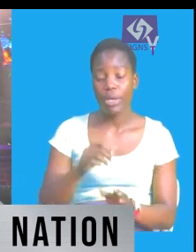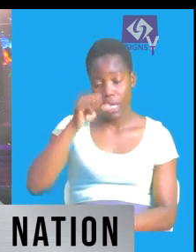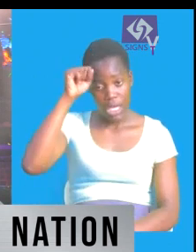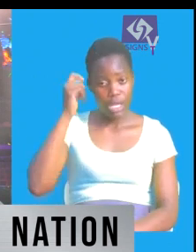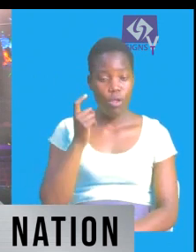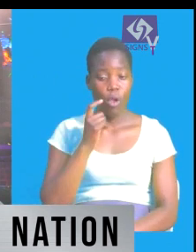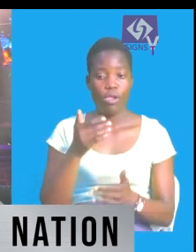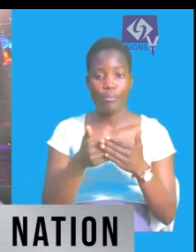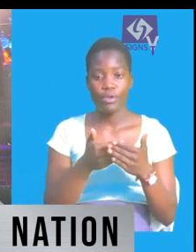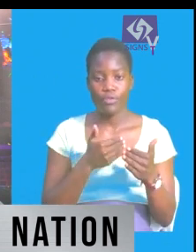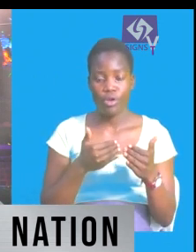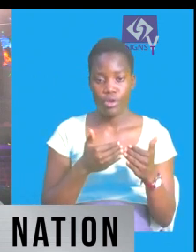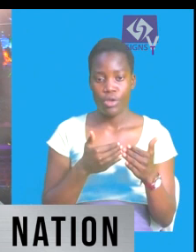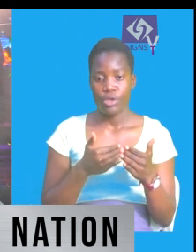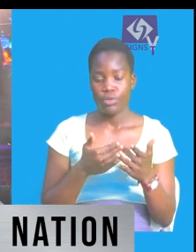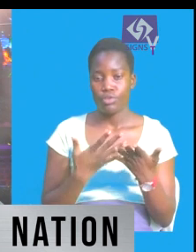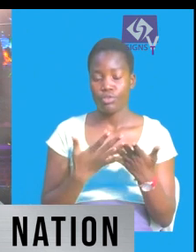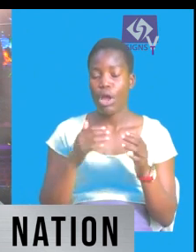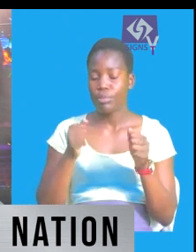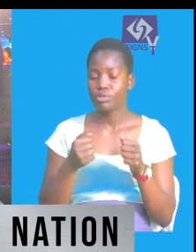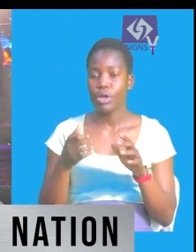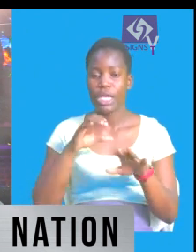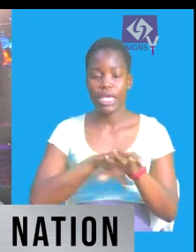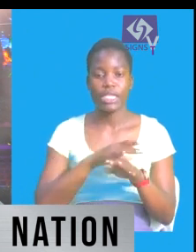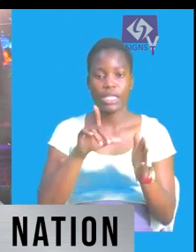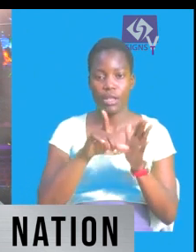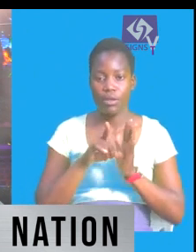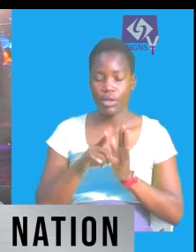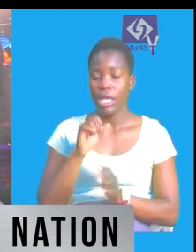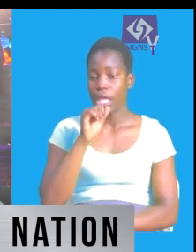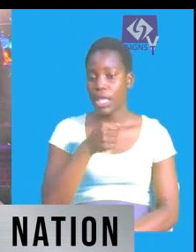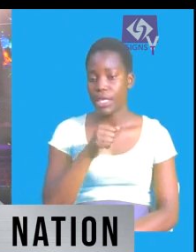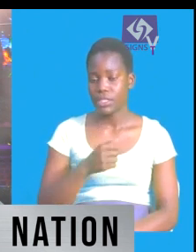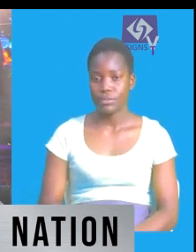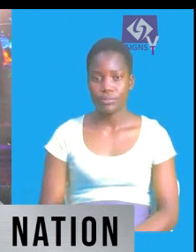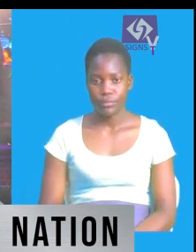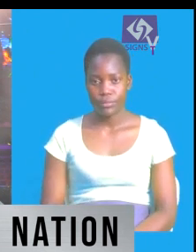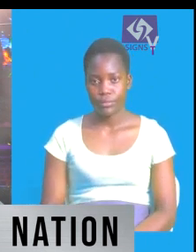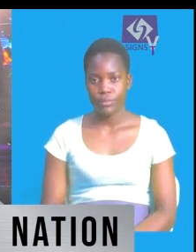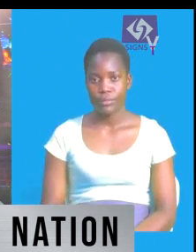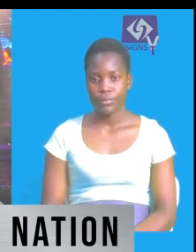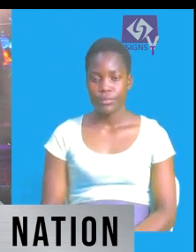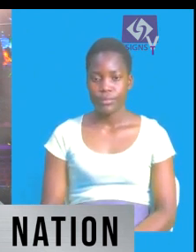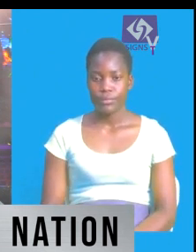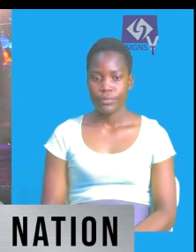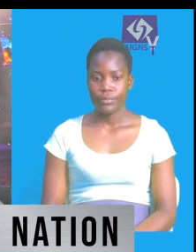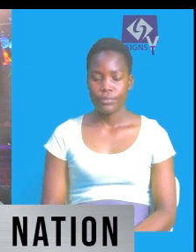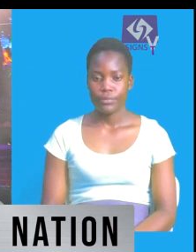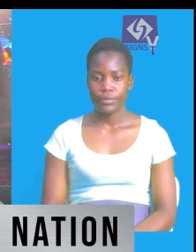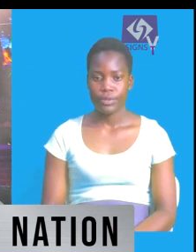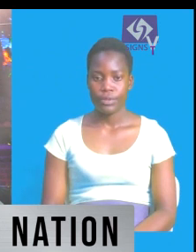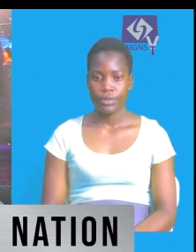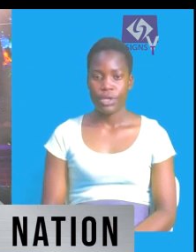before ndio apate hiyo loan. Hey. Yes. Okay. Yeah. So anyway, it's